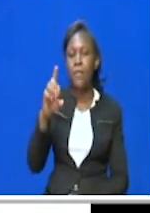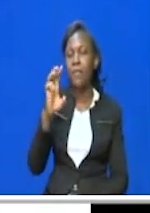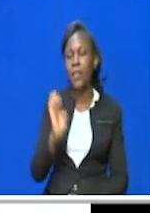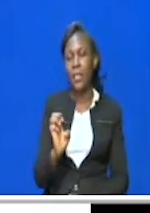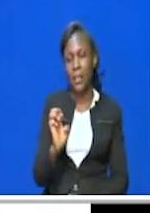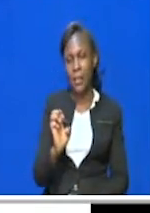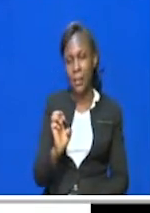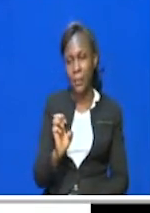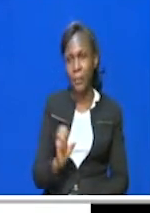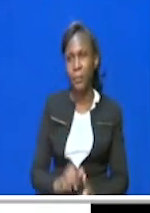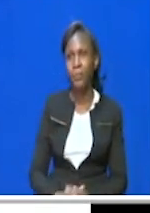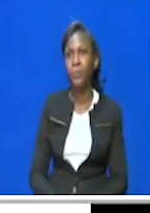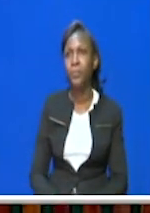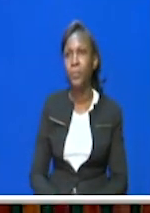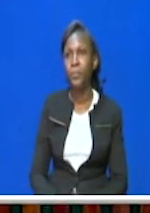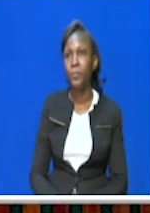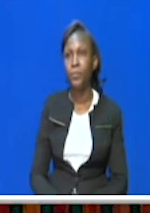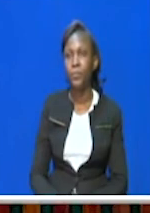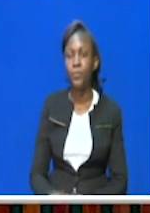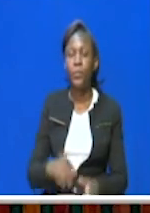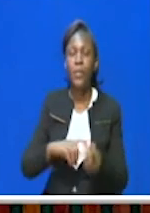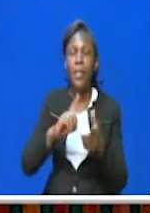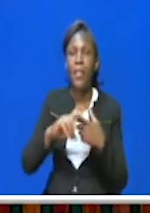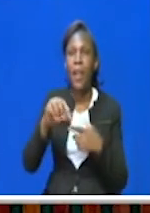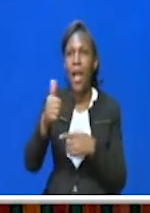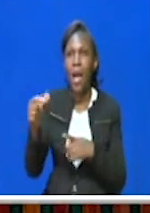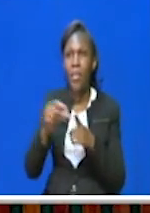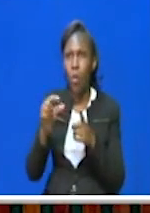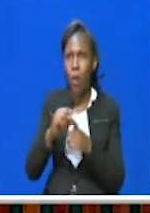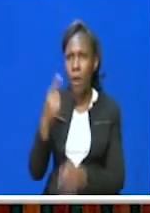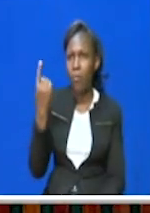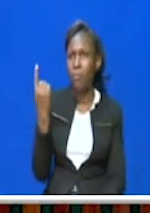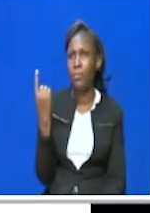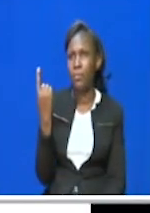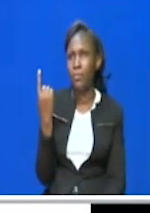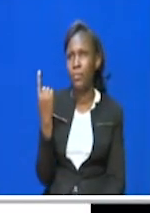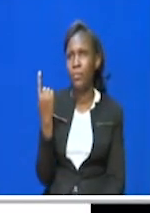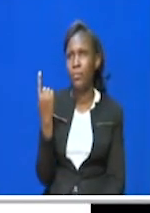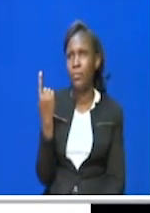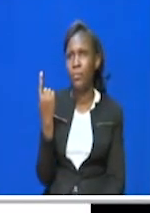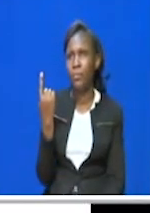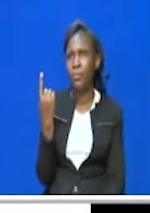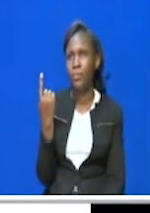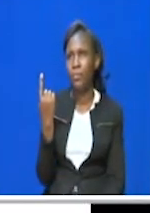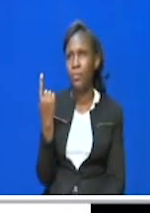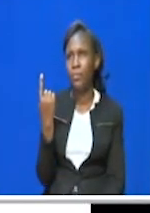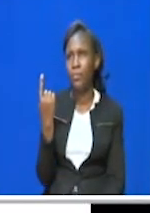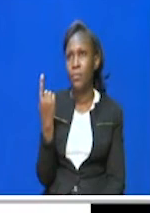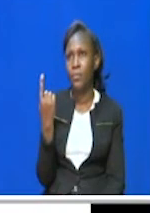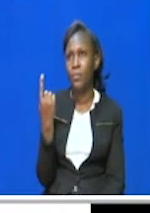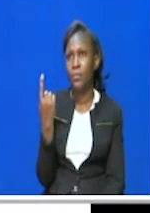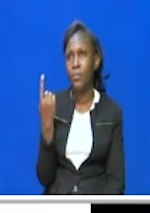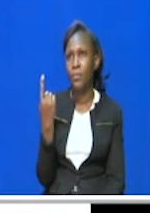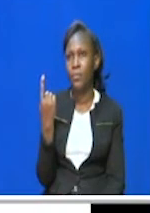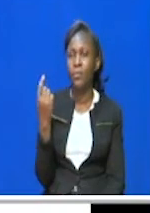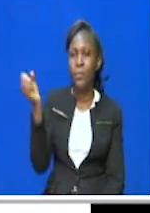state. Then on our next term is the sublimation. You realize in some